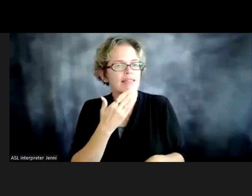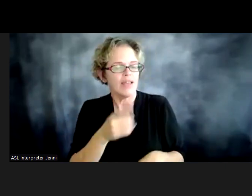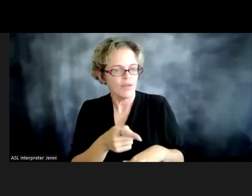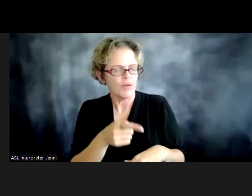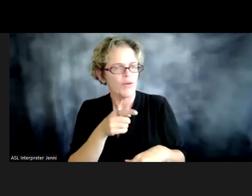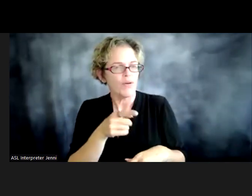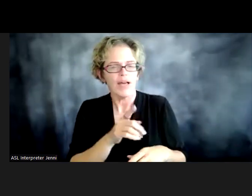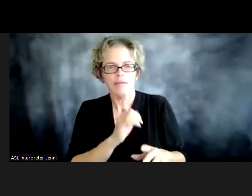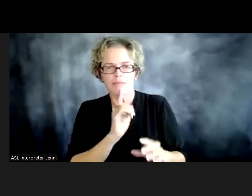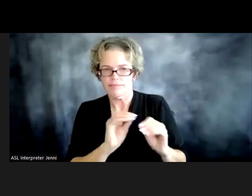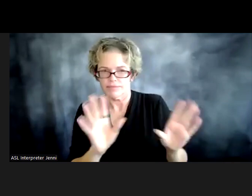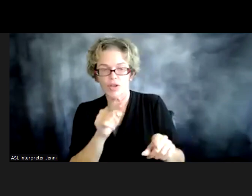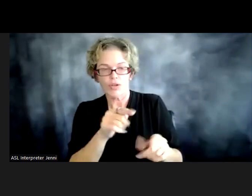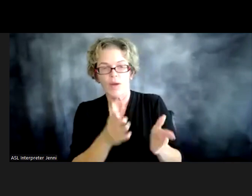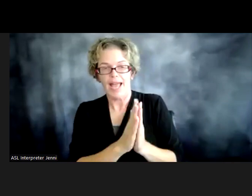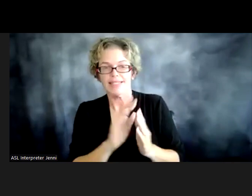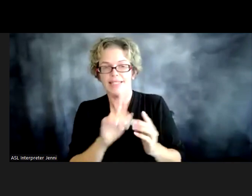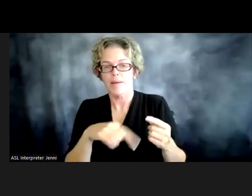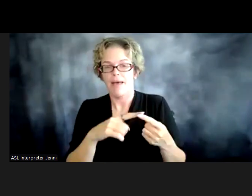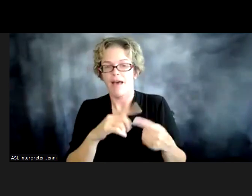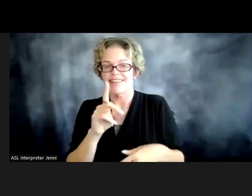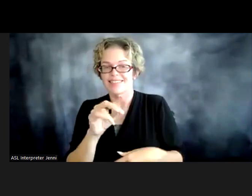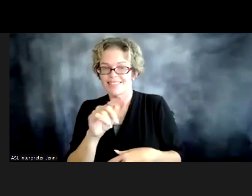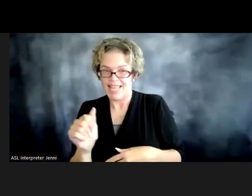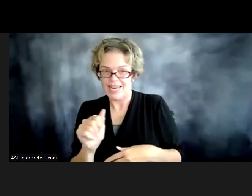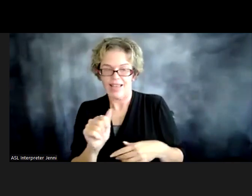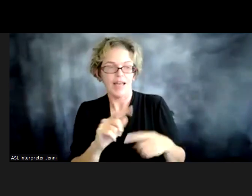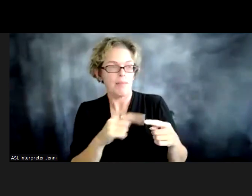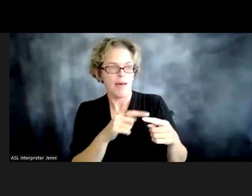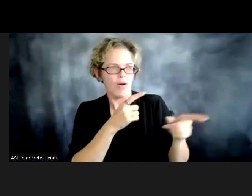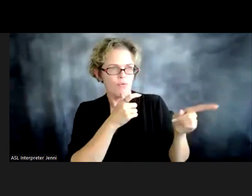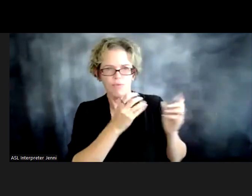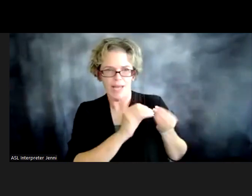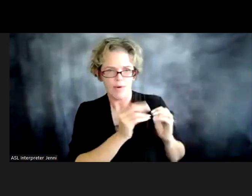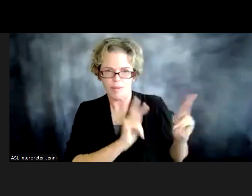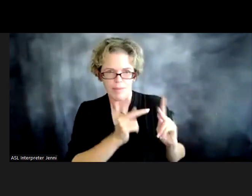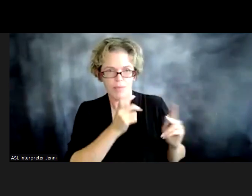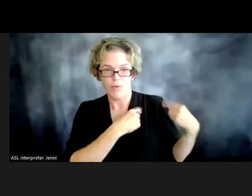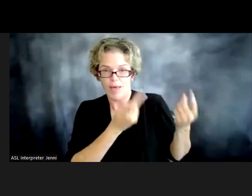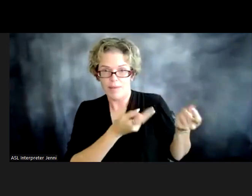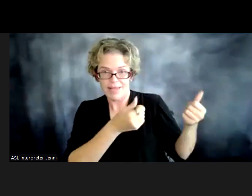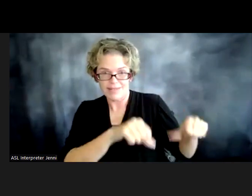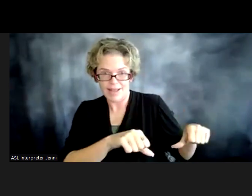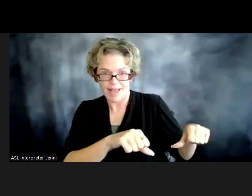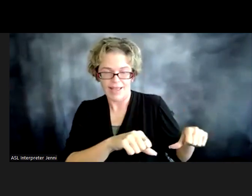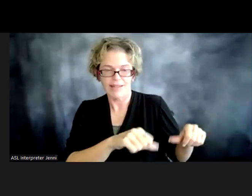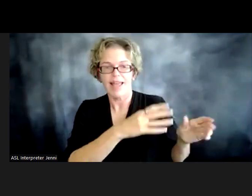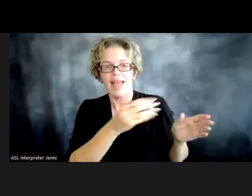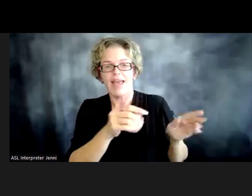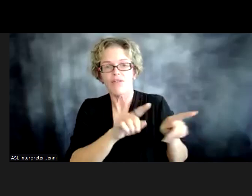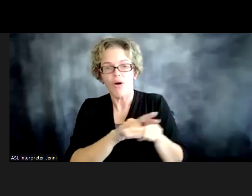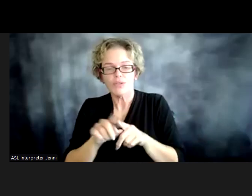asking when data around folks who have been denied due to the cap, and then also data around folks who are currently